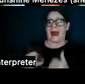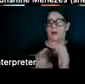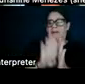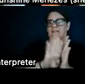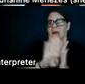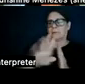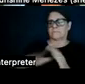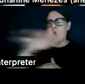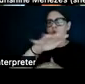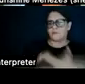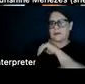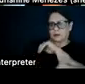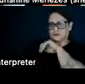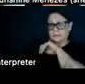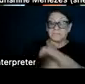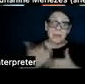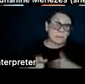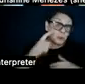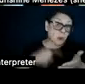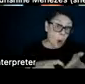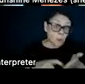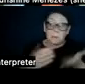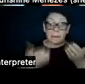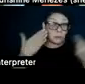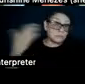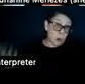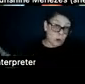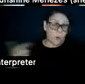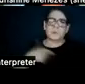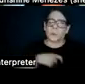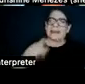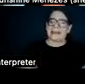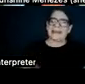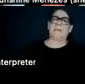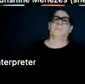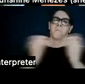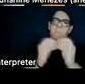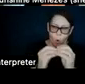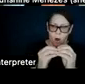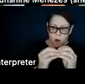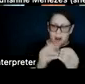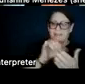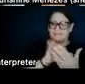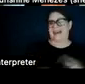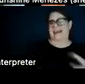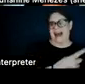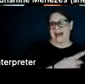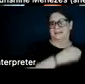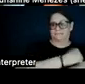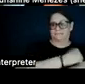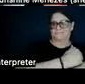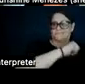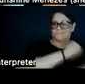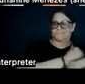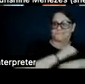across the country. You may know, or you may not know, that we need considerably more of this type of infrastructure to